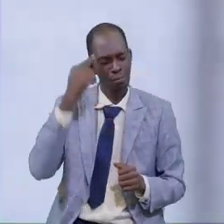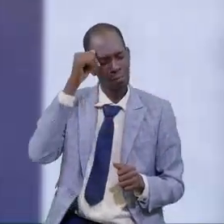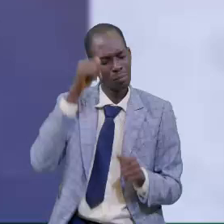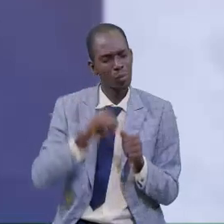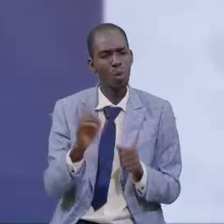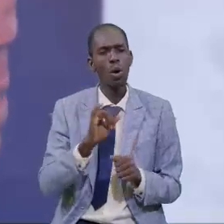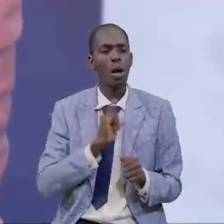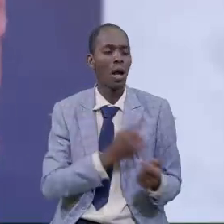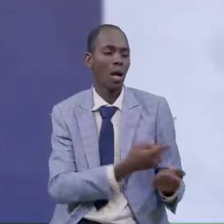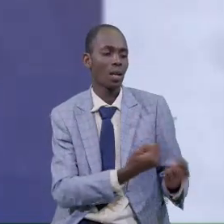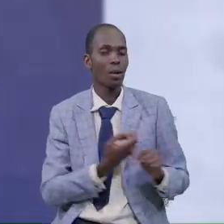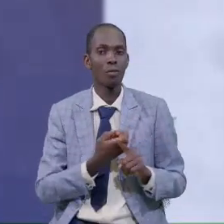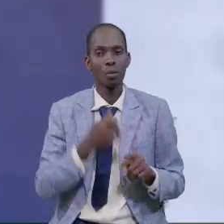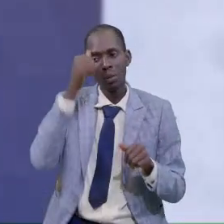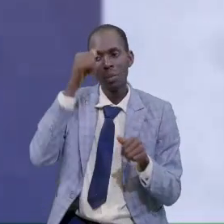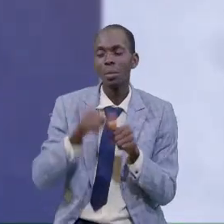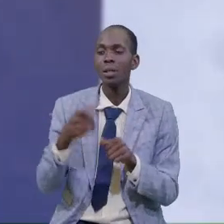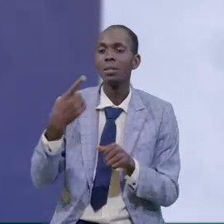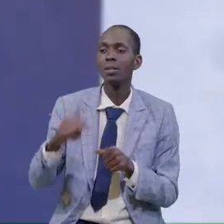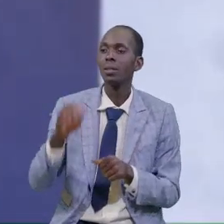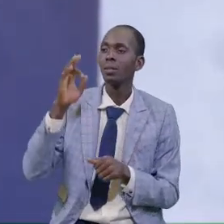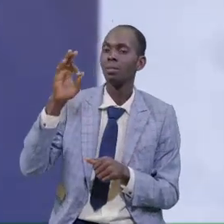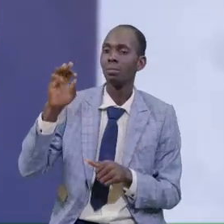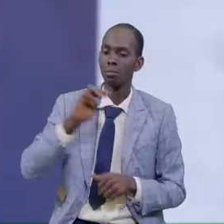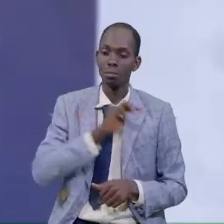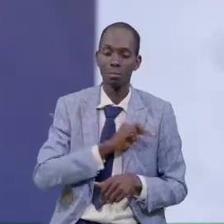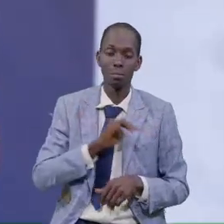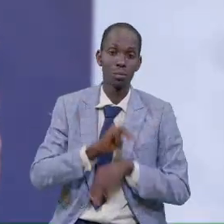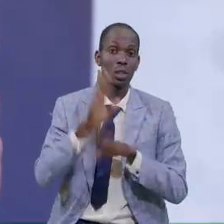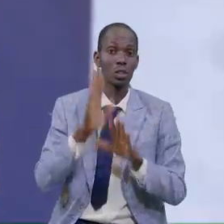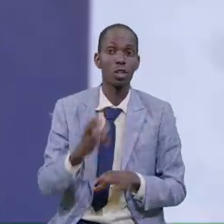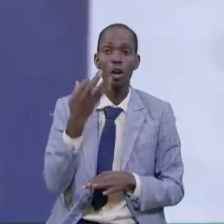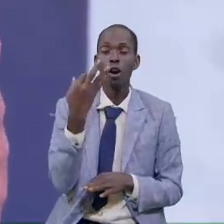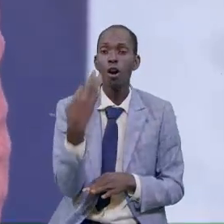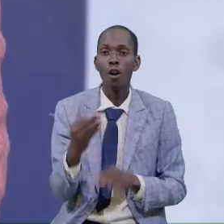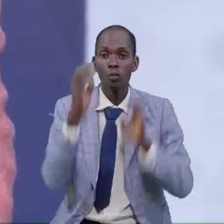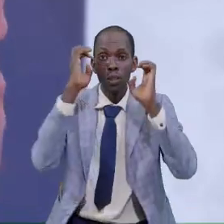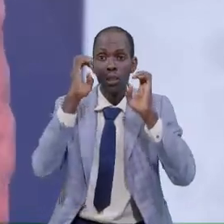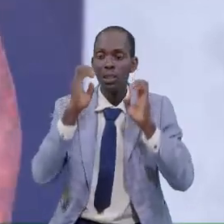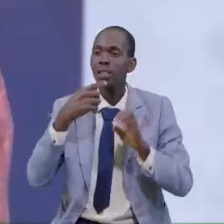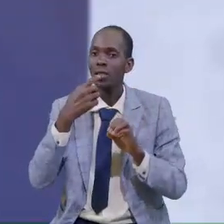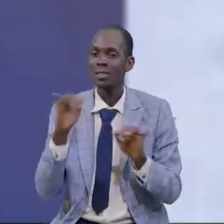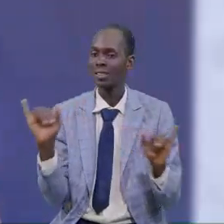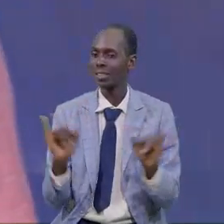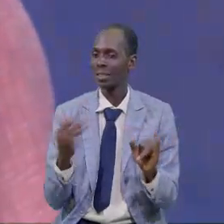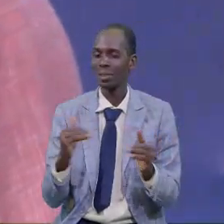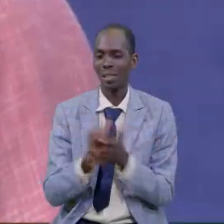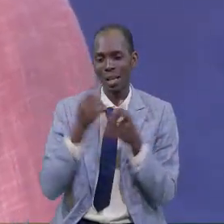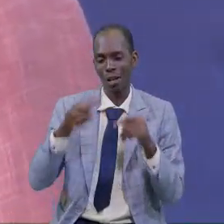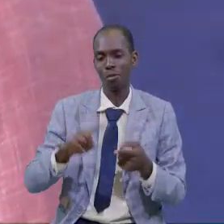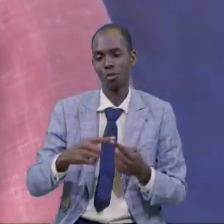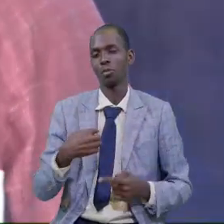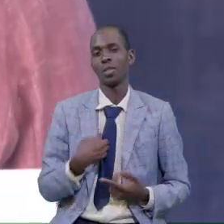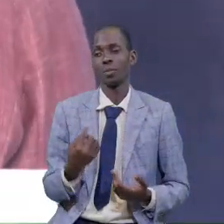of Education said exactly what happened to me when I was young. He said his